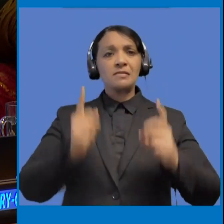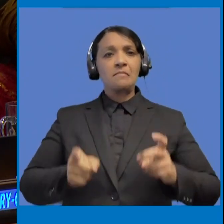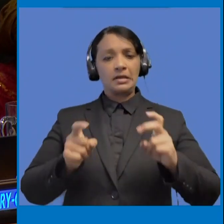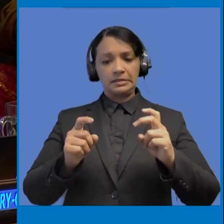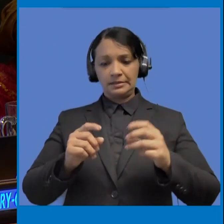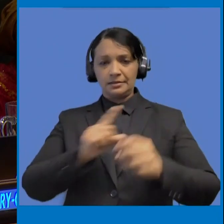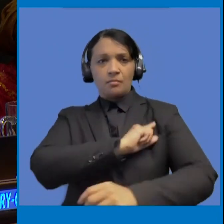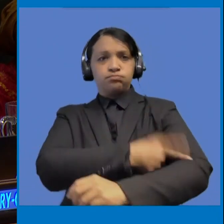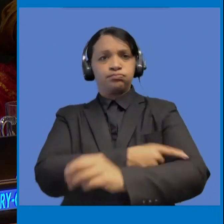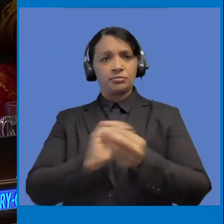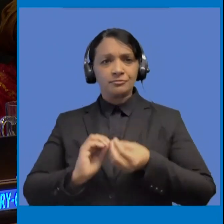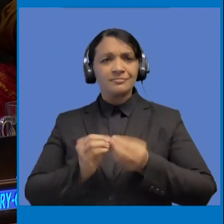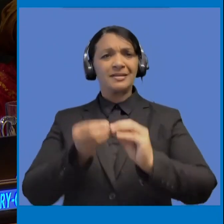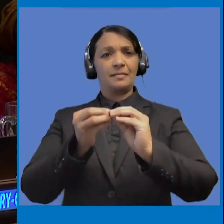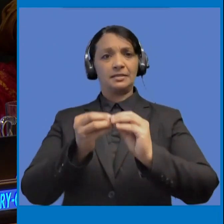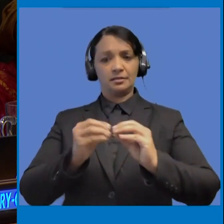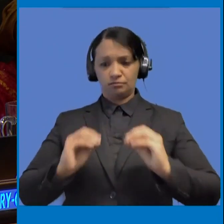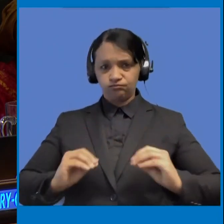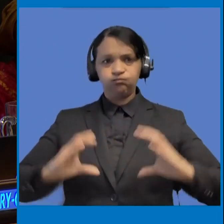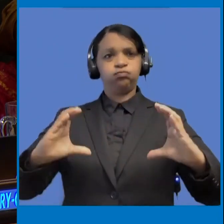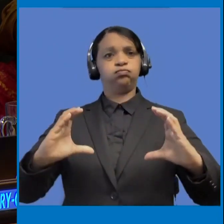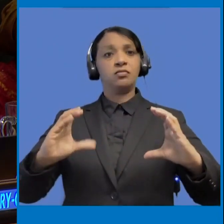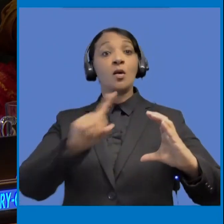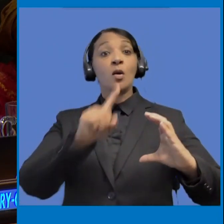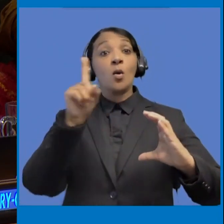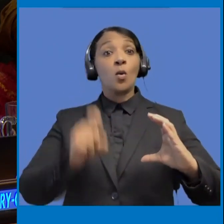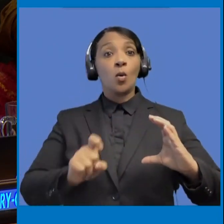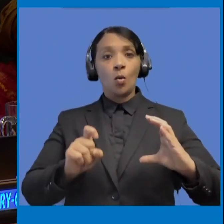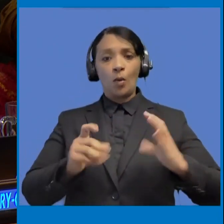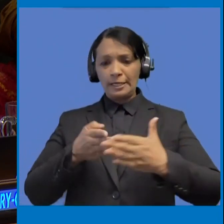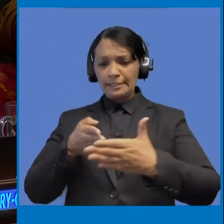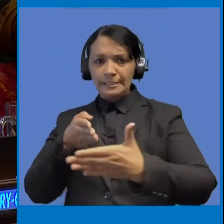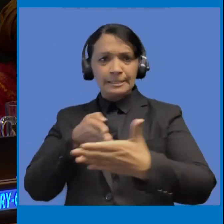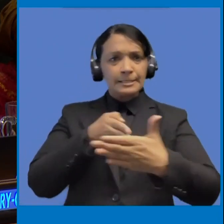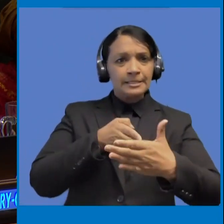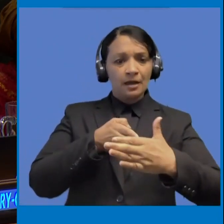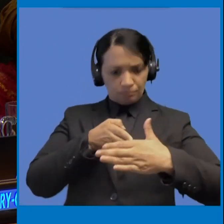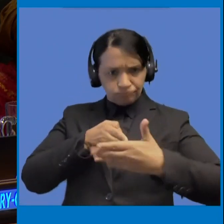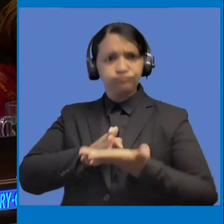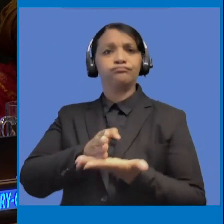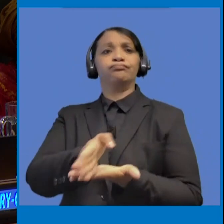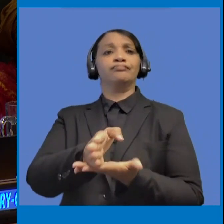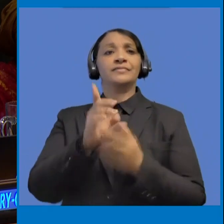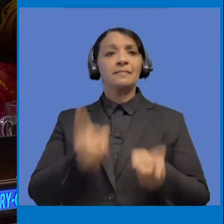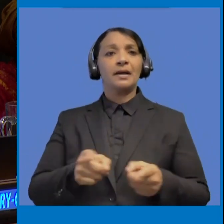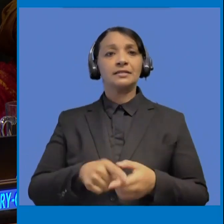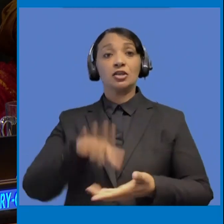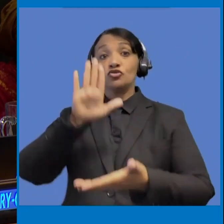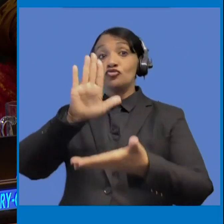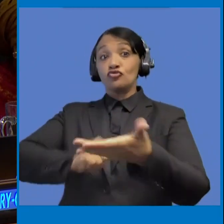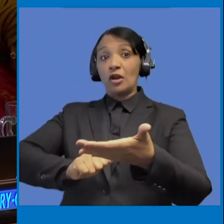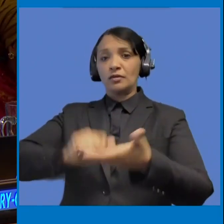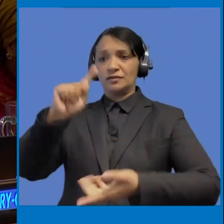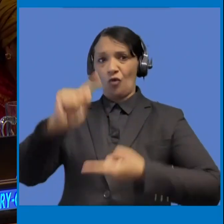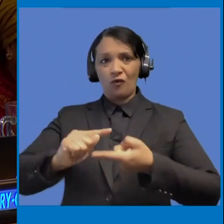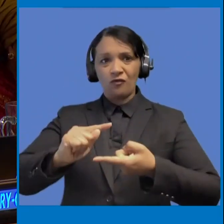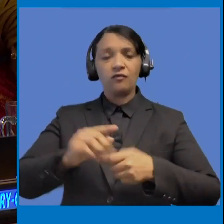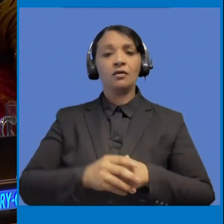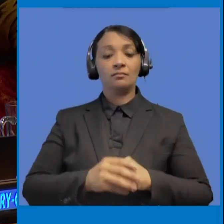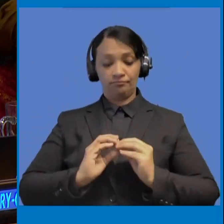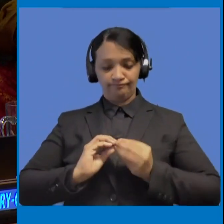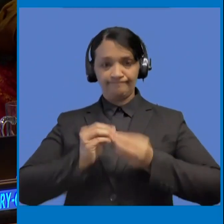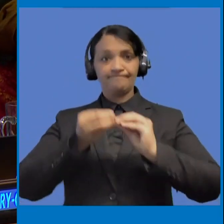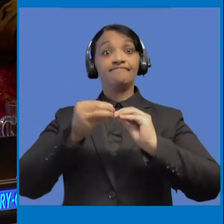by breaking down the internal barriers holding it back, eliminating tariffs, building made-in-Africa supply and